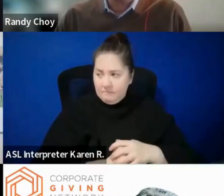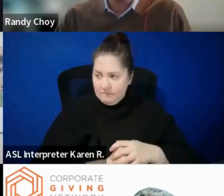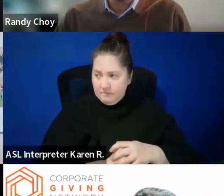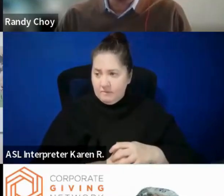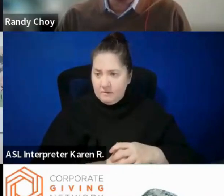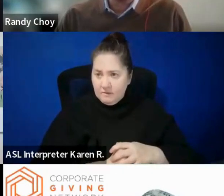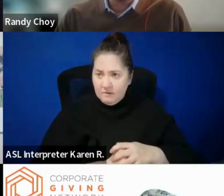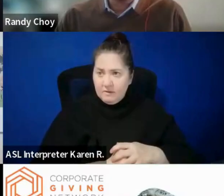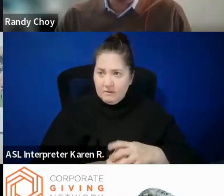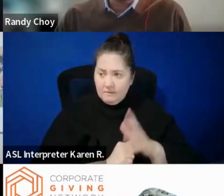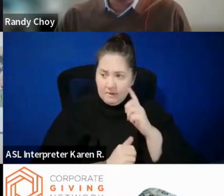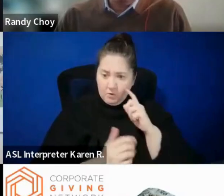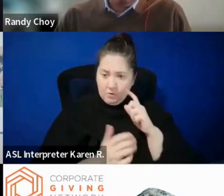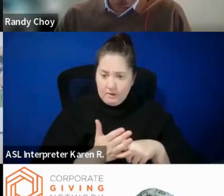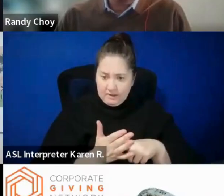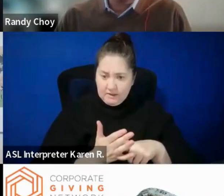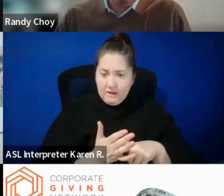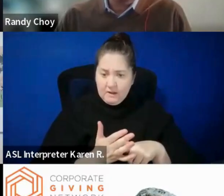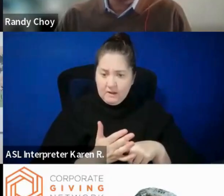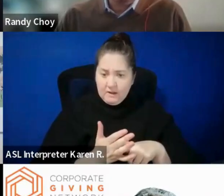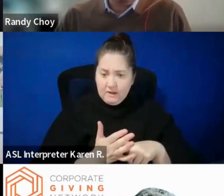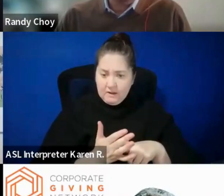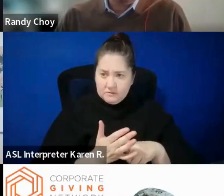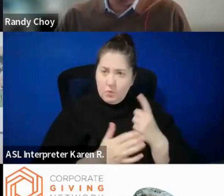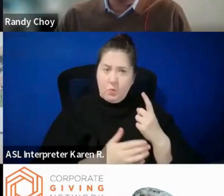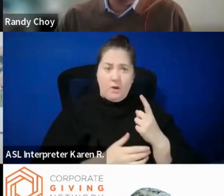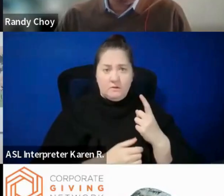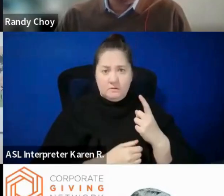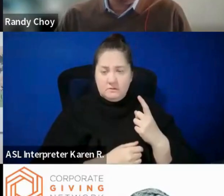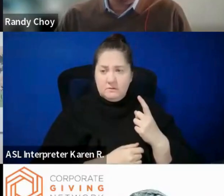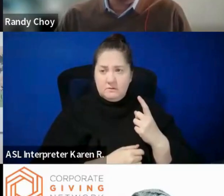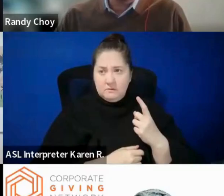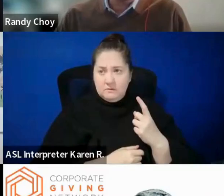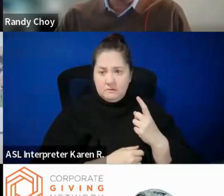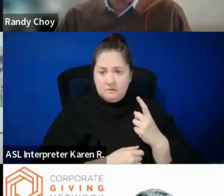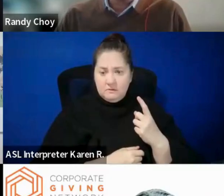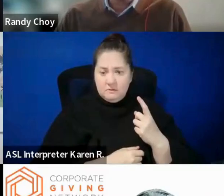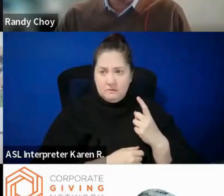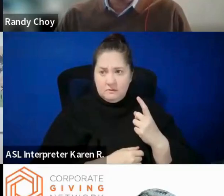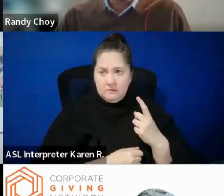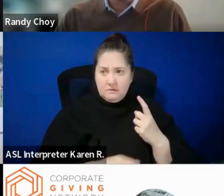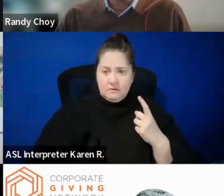they're being recognized as one of a